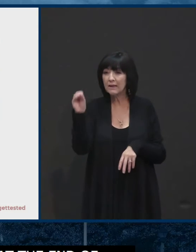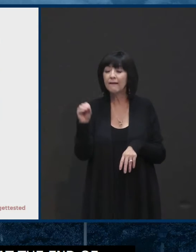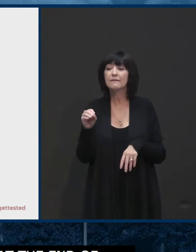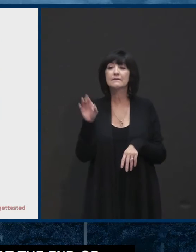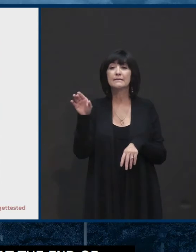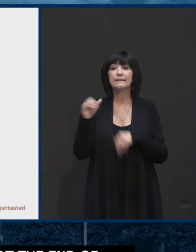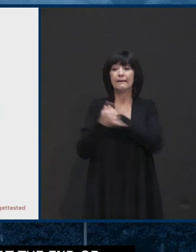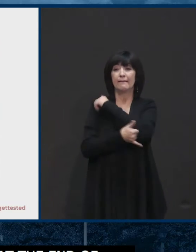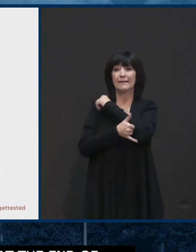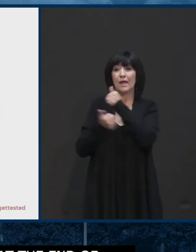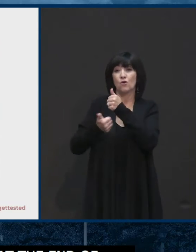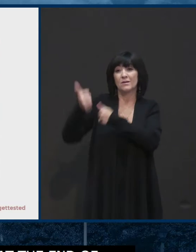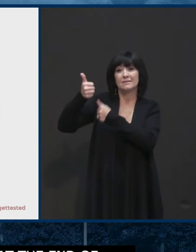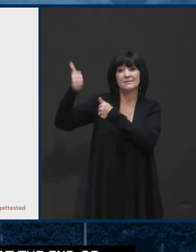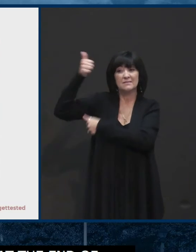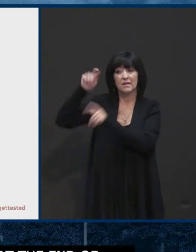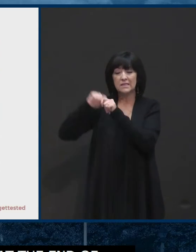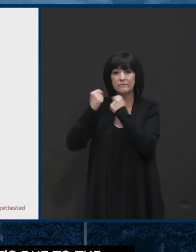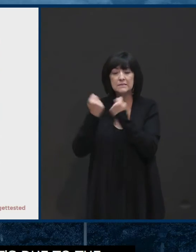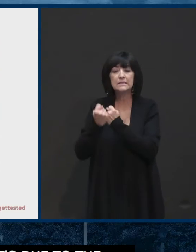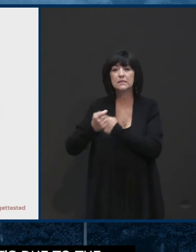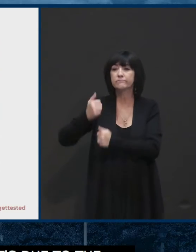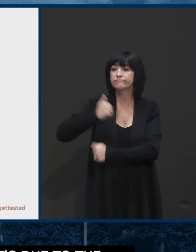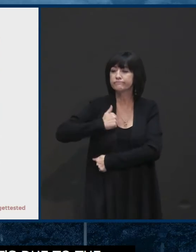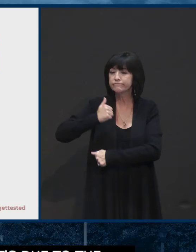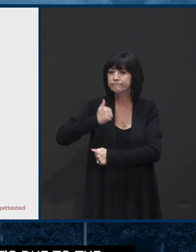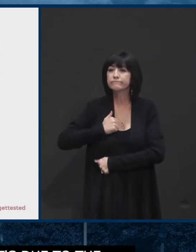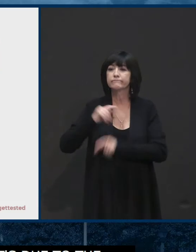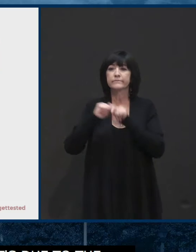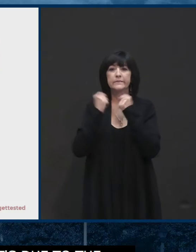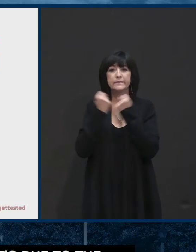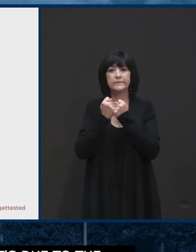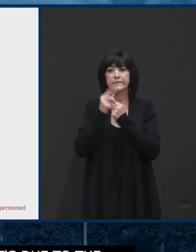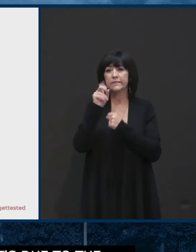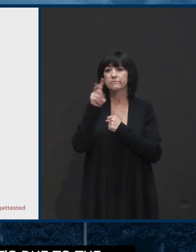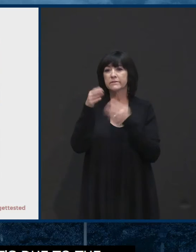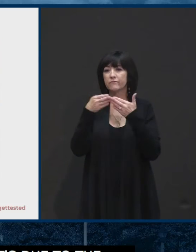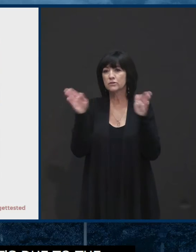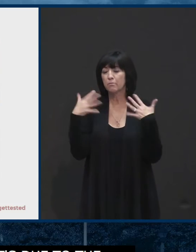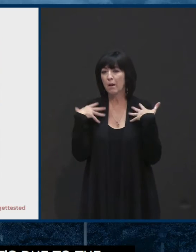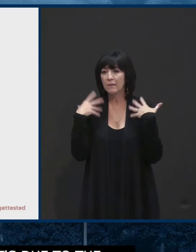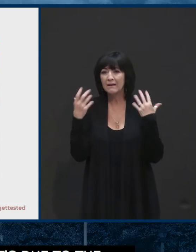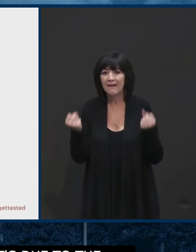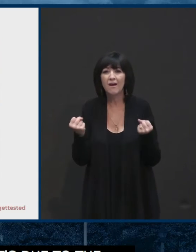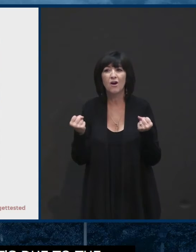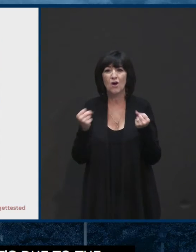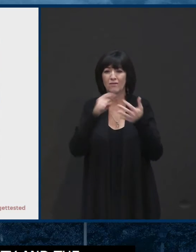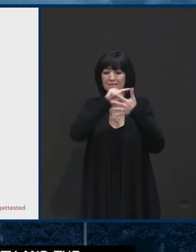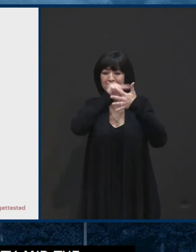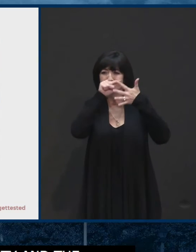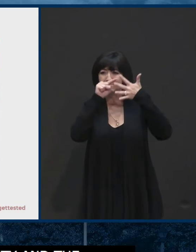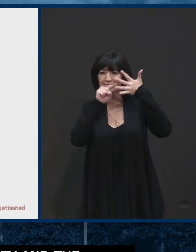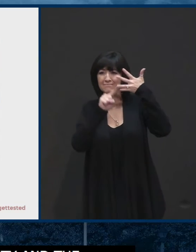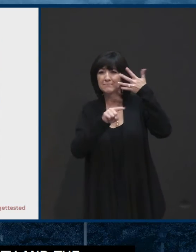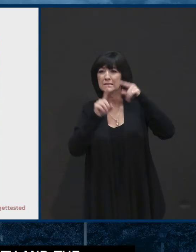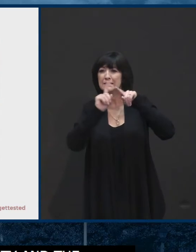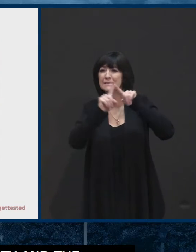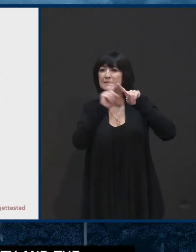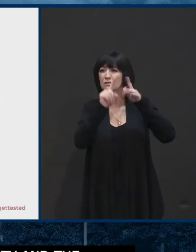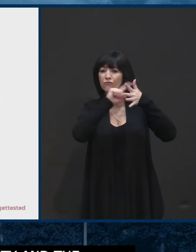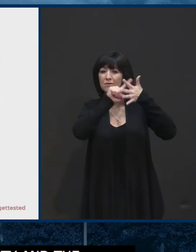up north, the National Guard, the team at Public Health in DEMA to really make sure we operationalize these and be as successful as